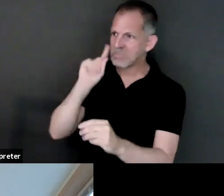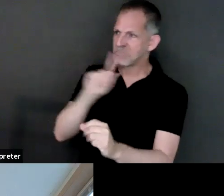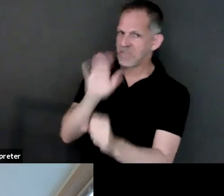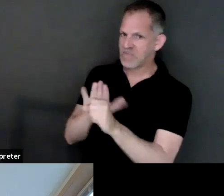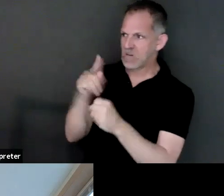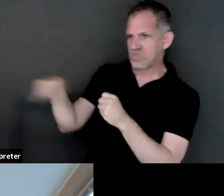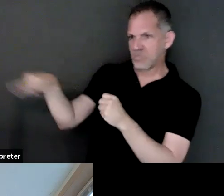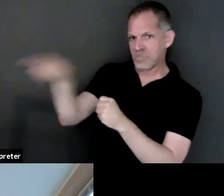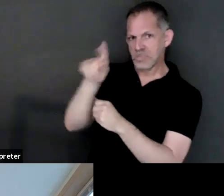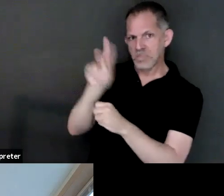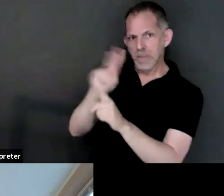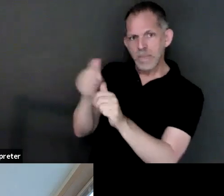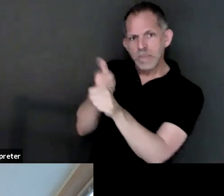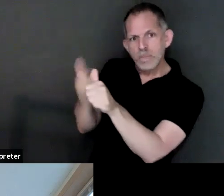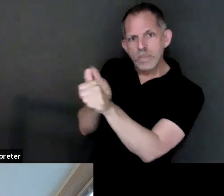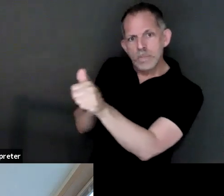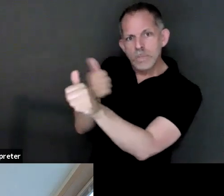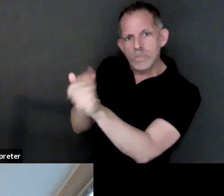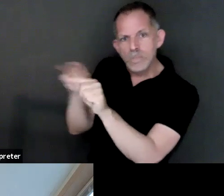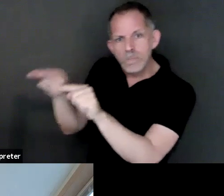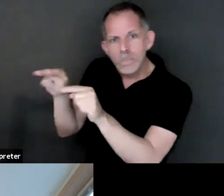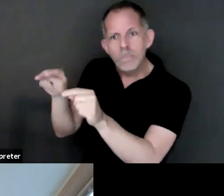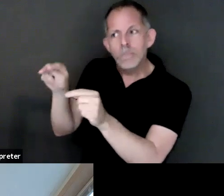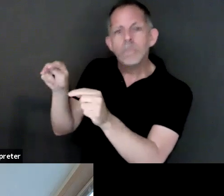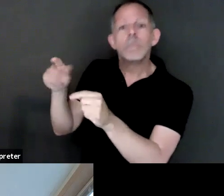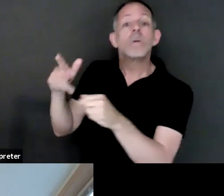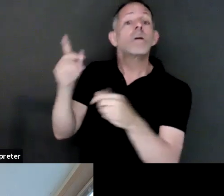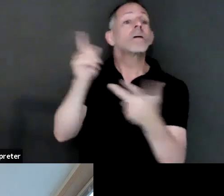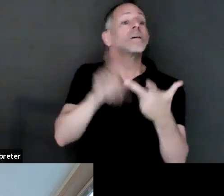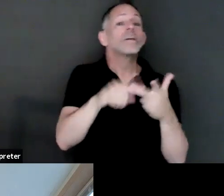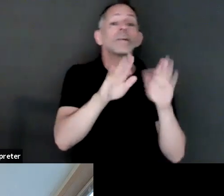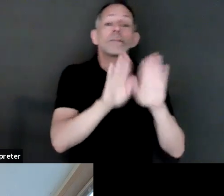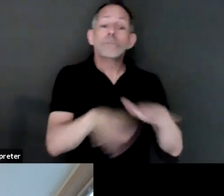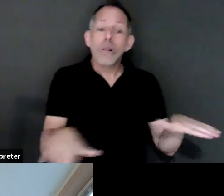and businesses to prevent and control outbreaks.